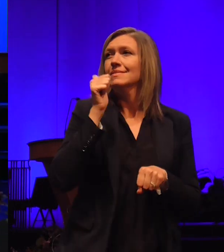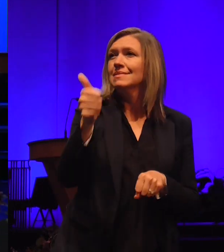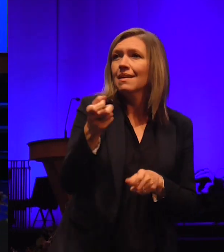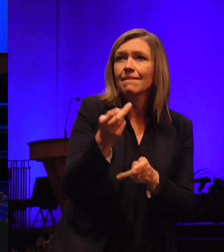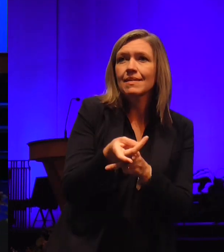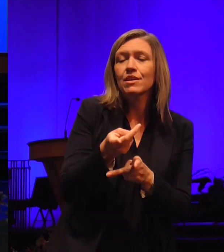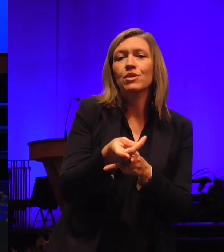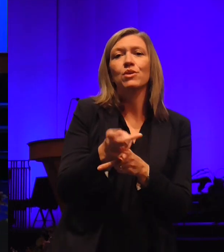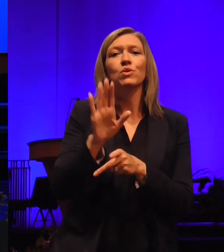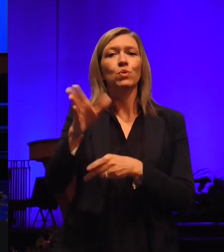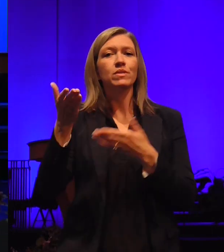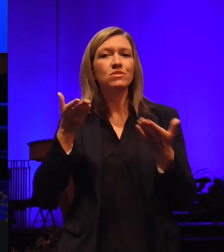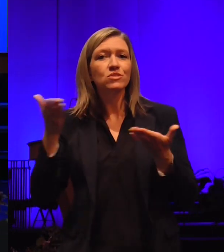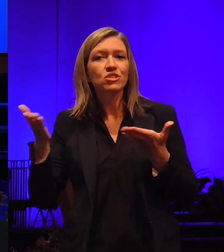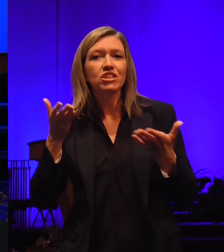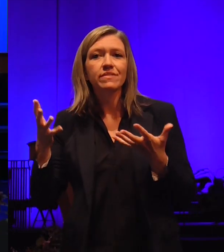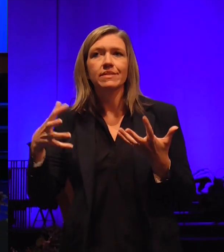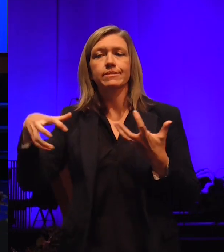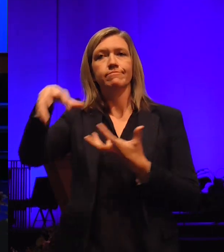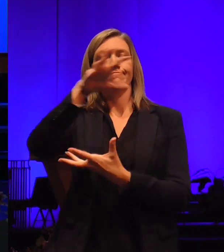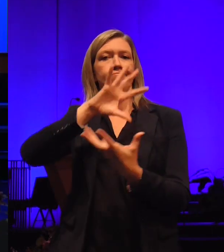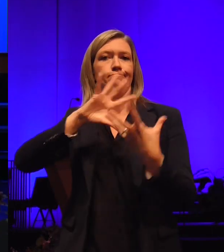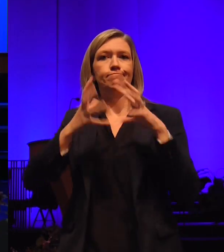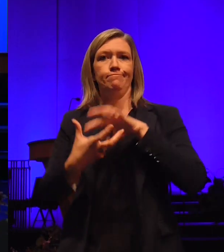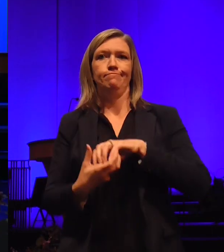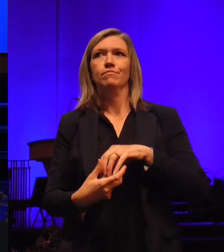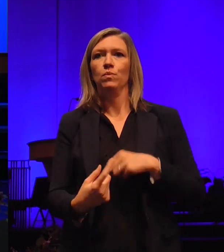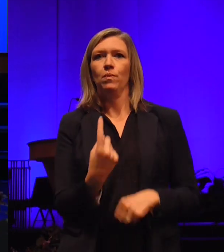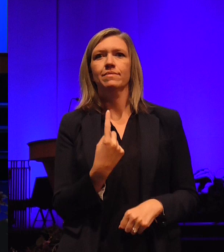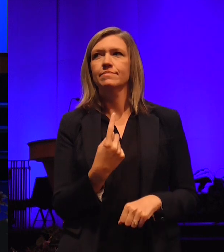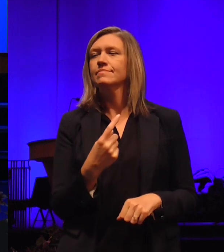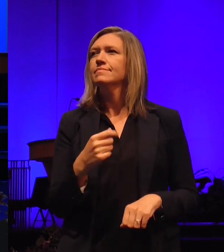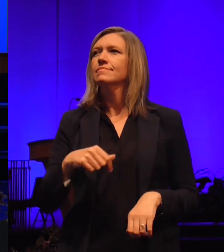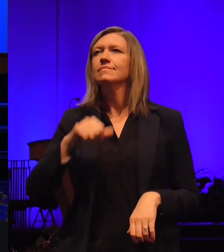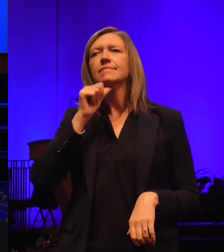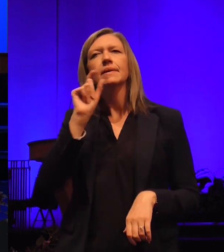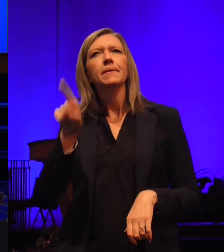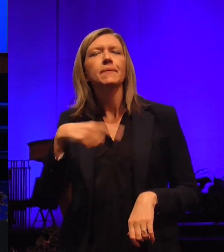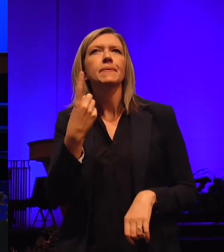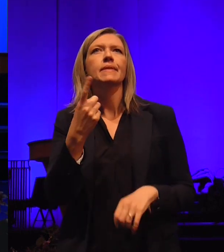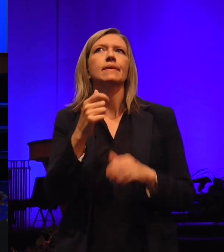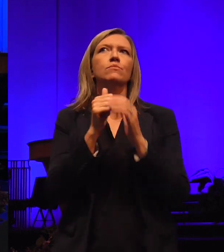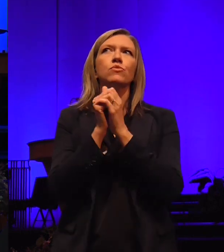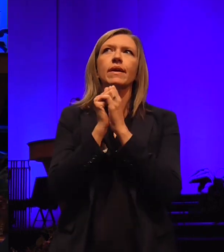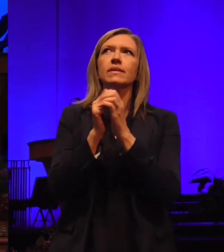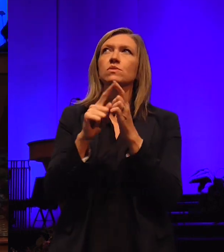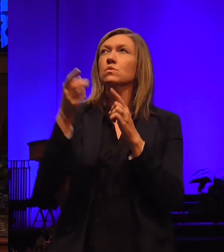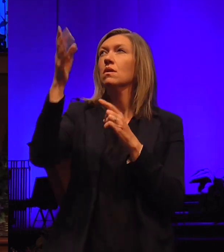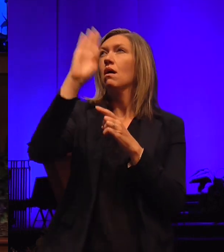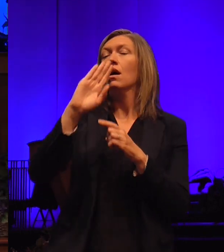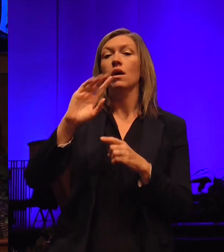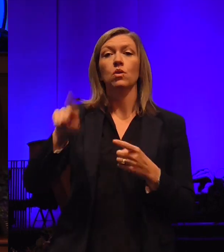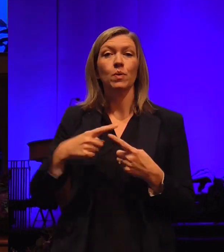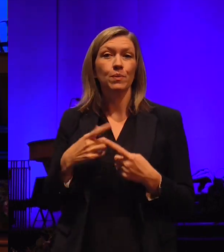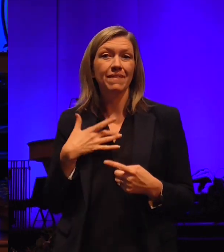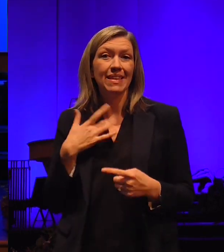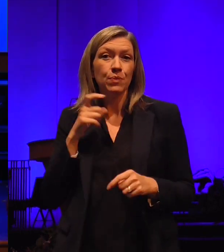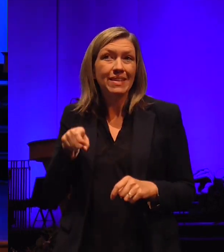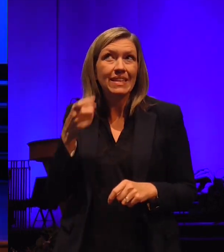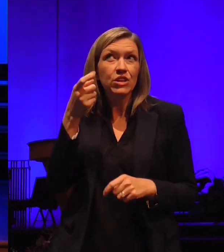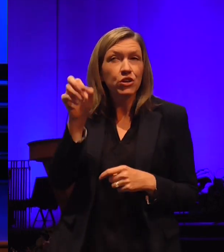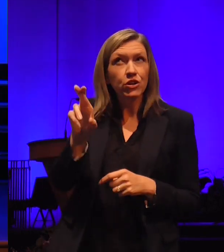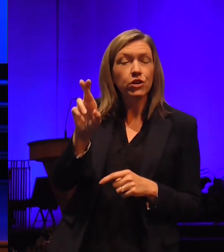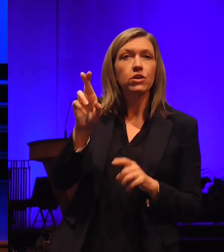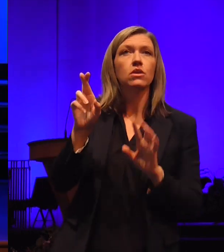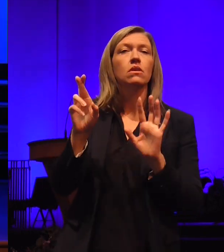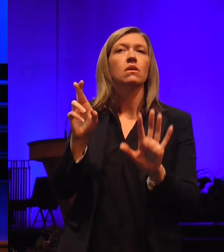of service in the world. It's not just about praying to a God when we feel that we need her. It's